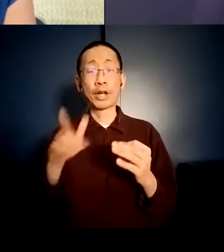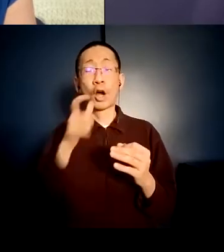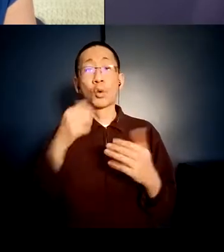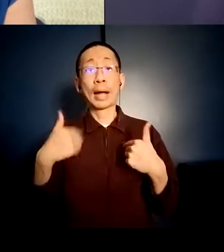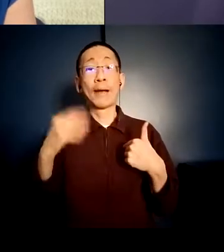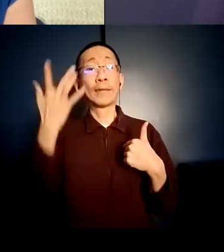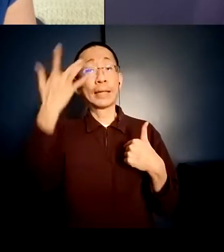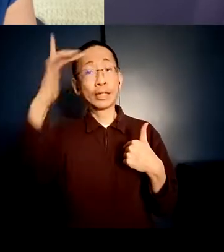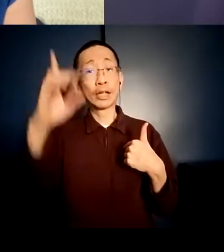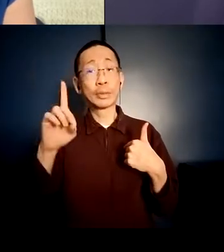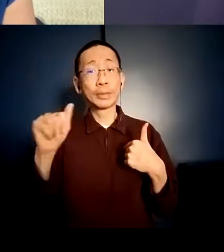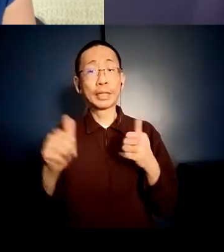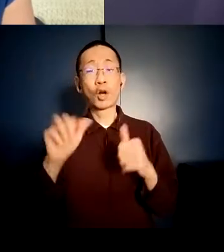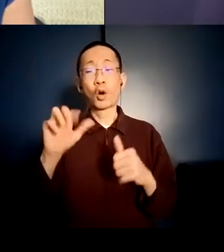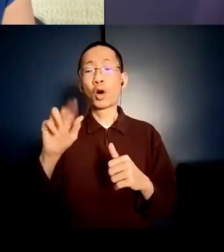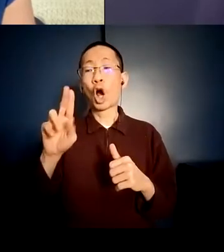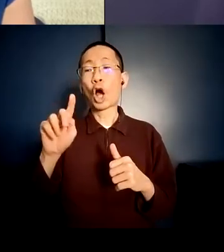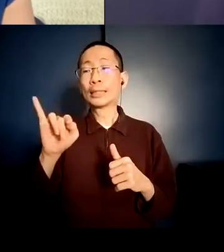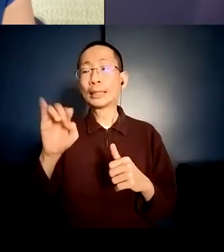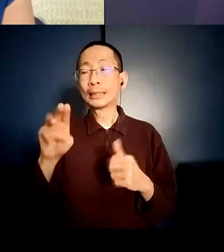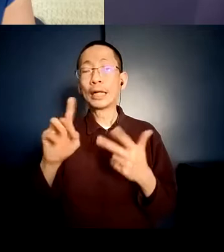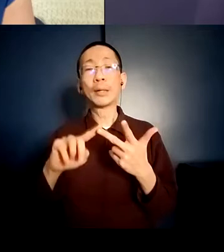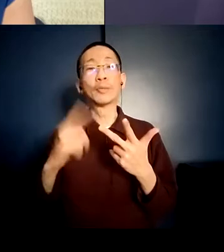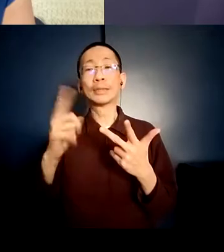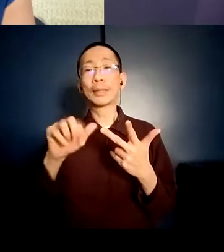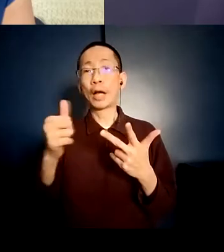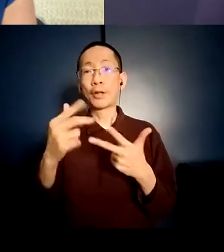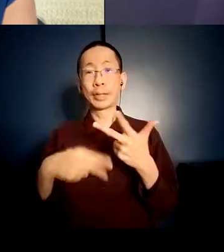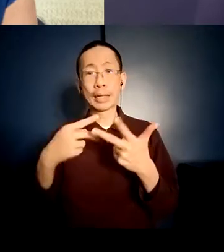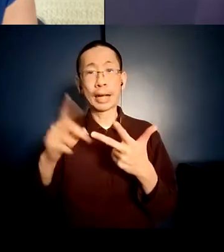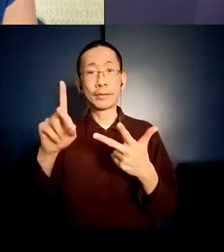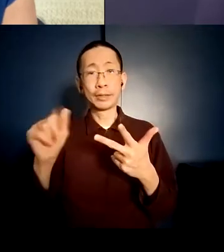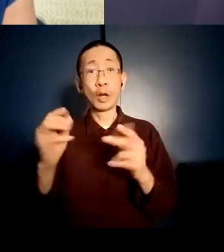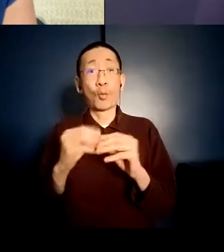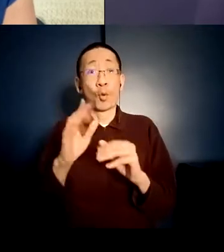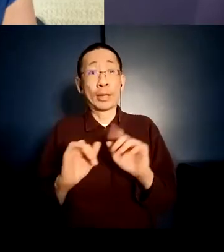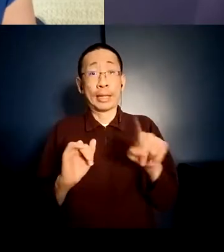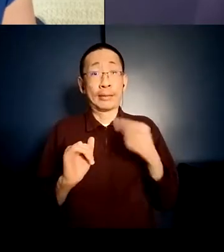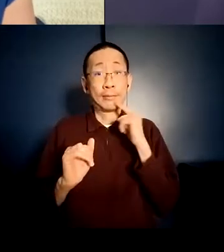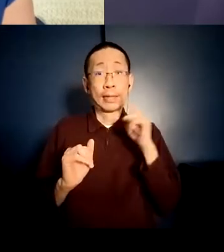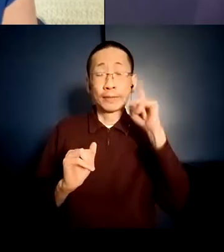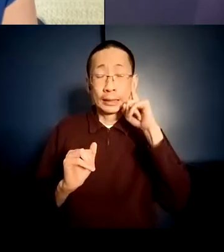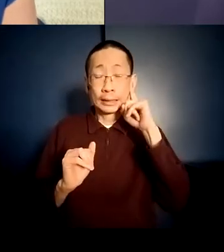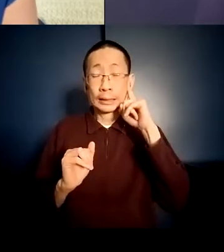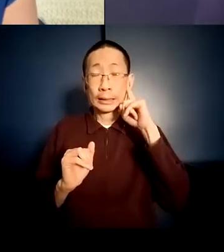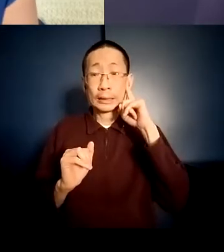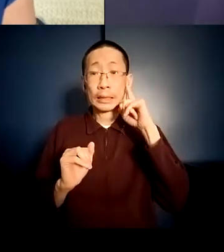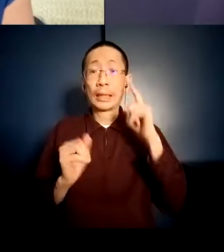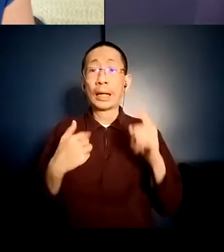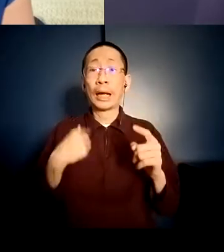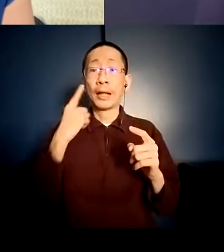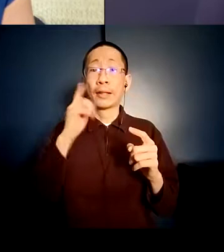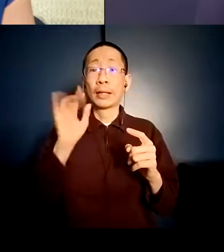intellectual disability or autism or some other kind of disability beyond deafness, I think it's